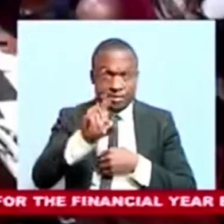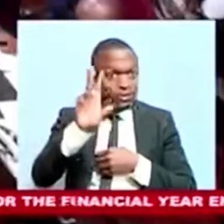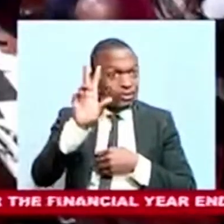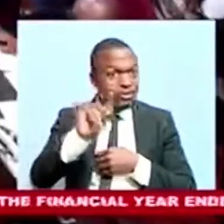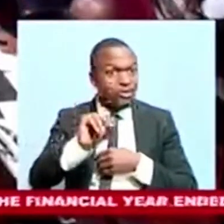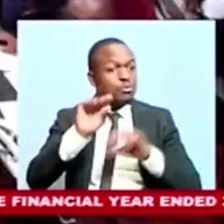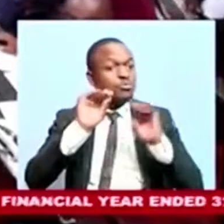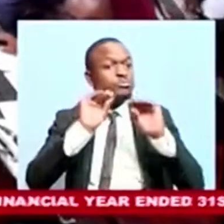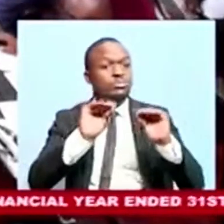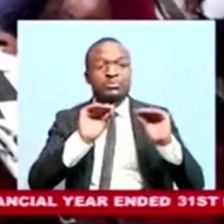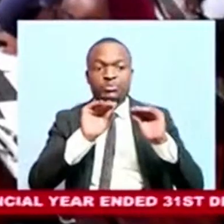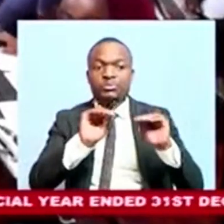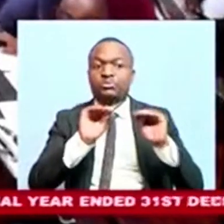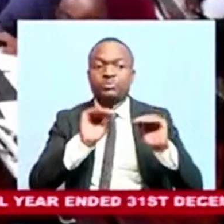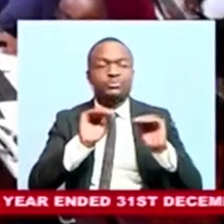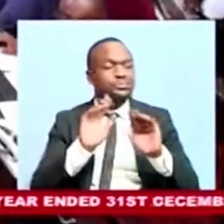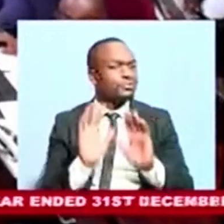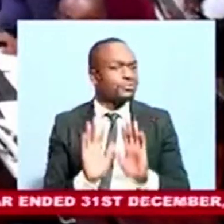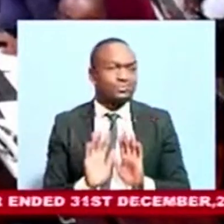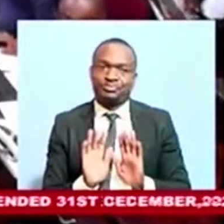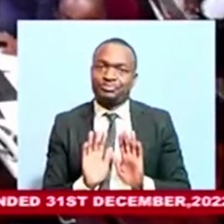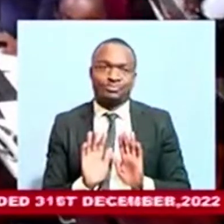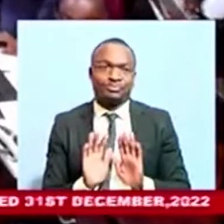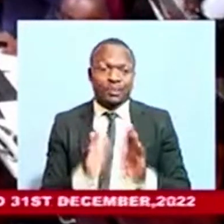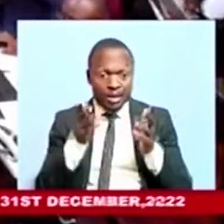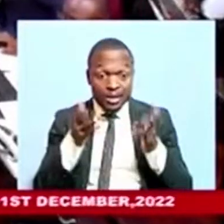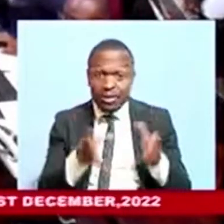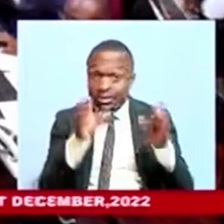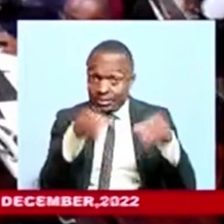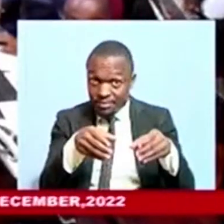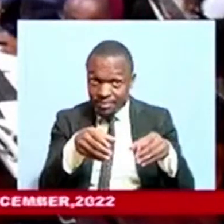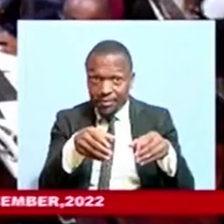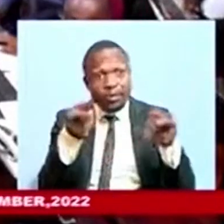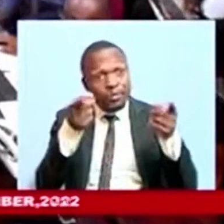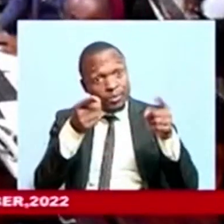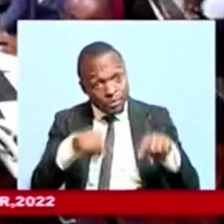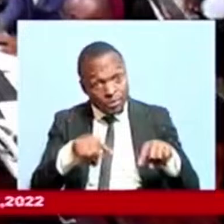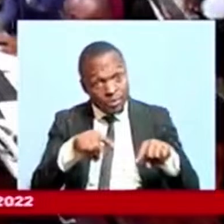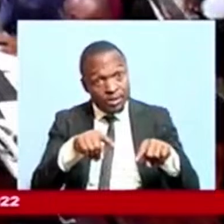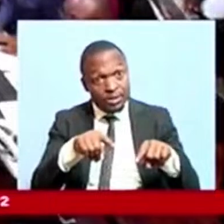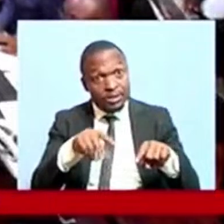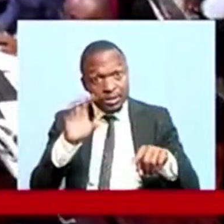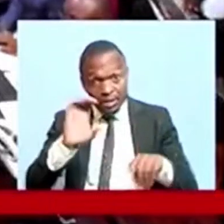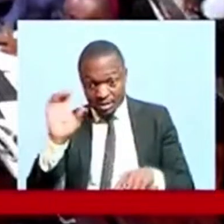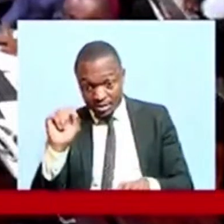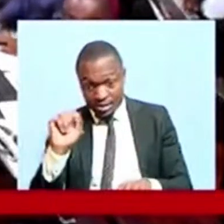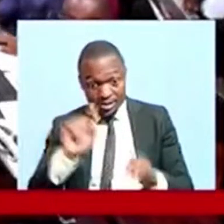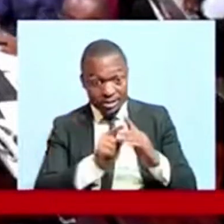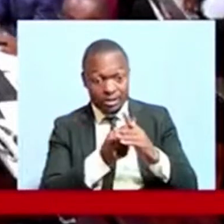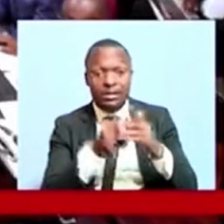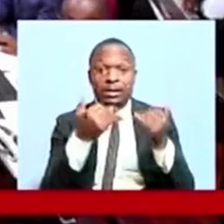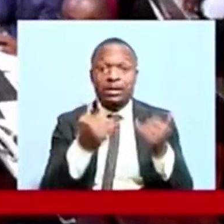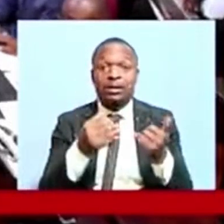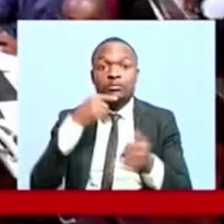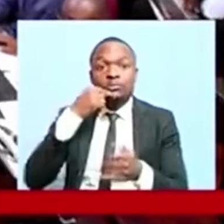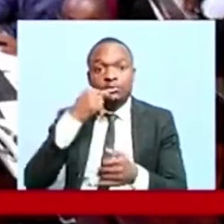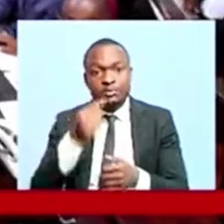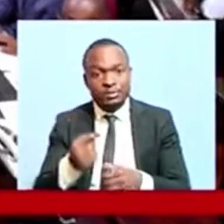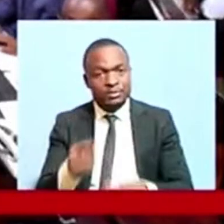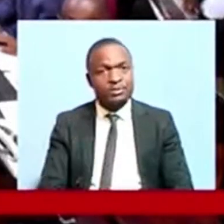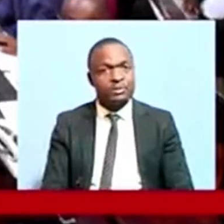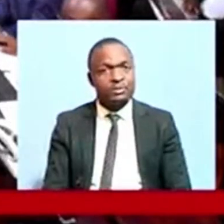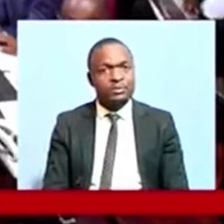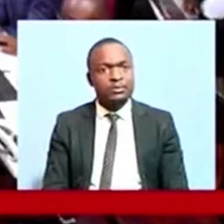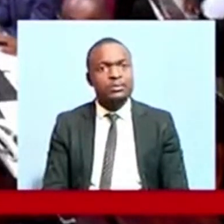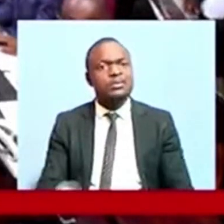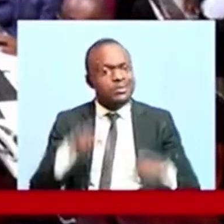lecturing in this committee. When the CS starts now to say there